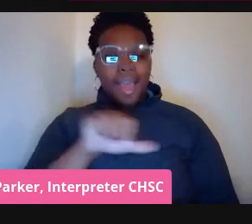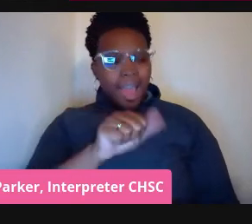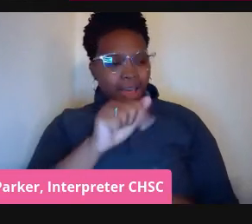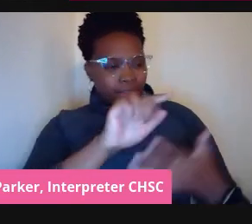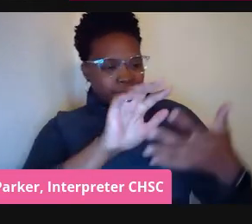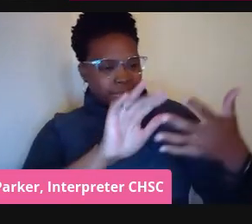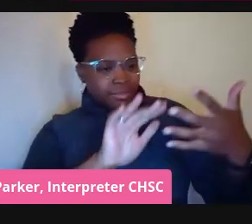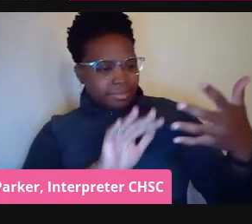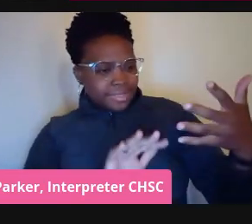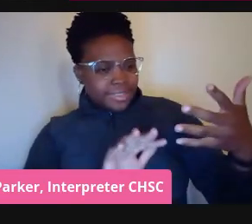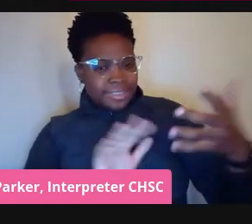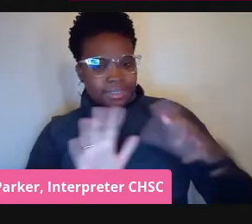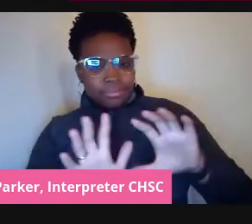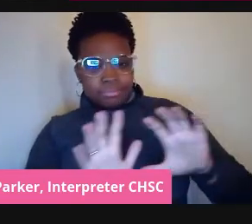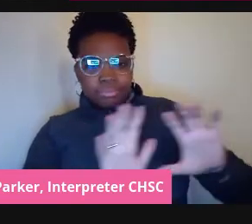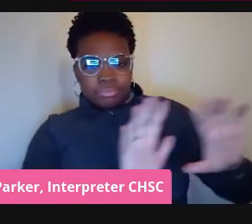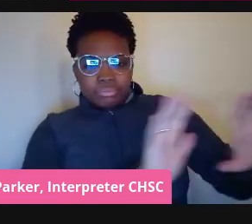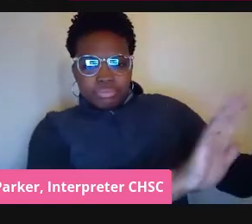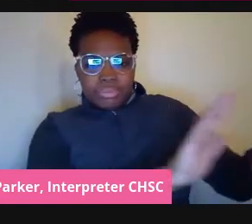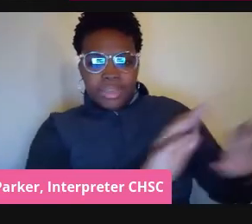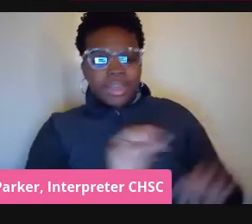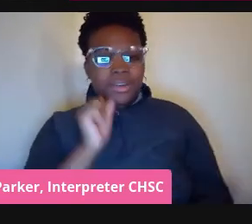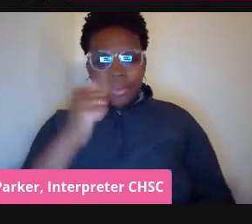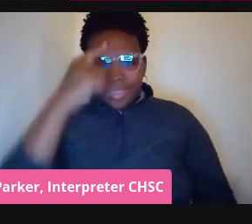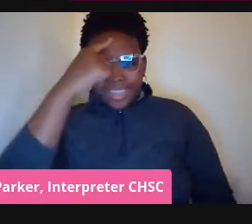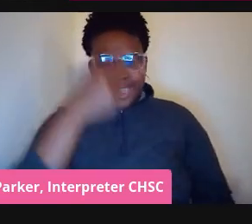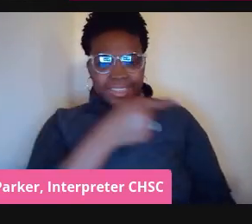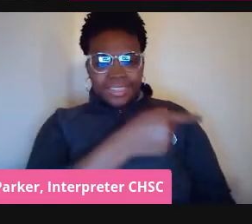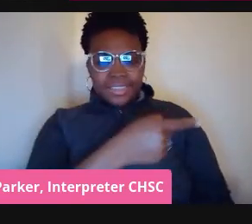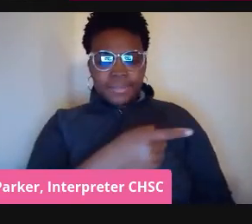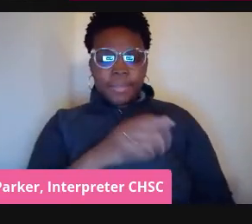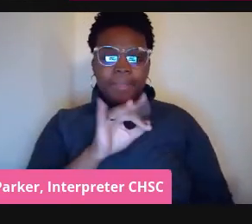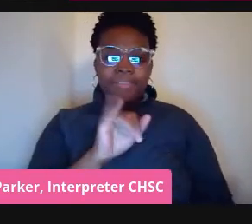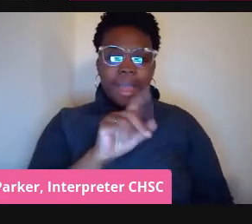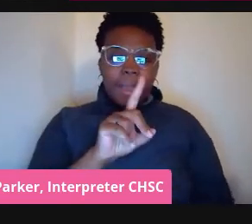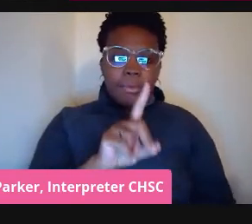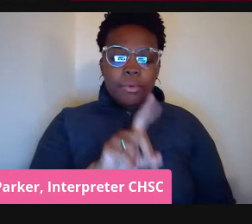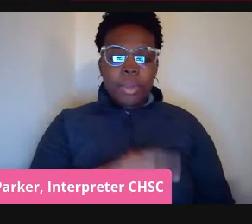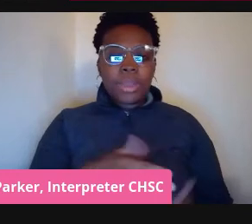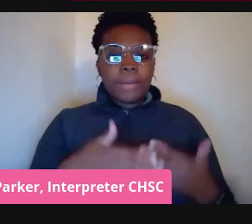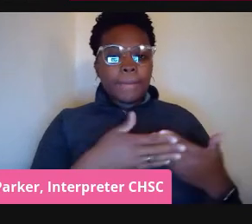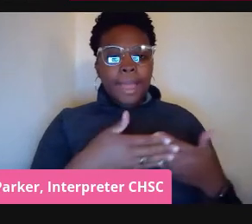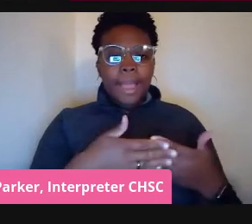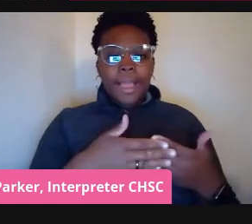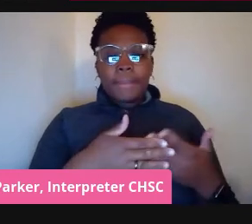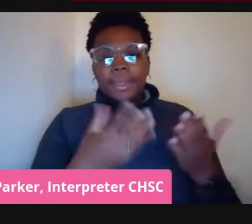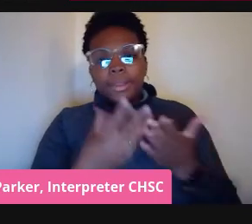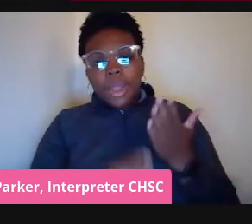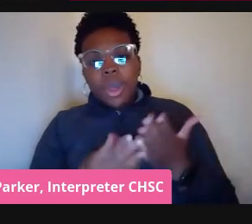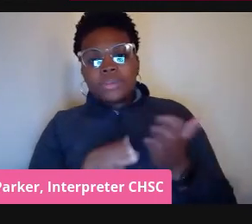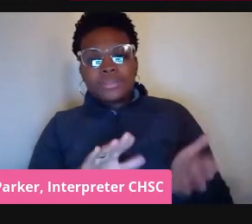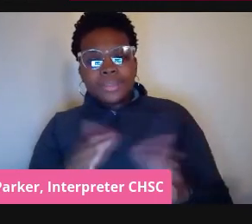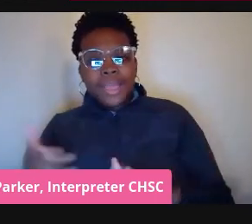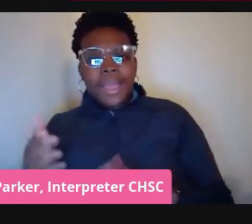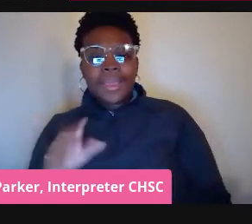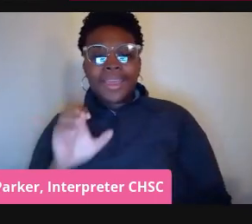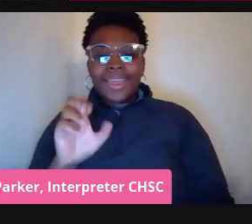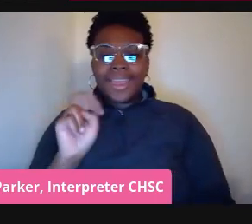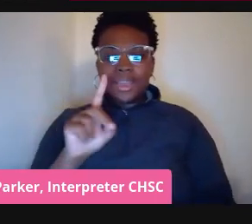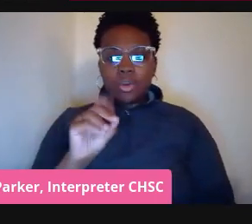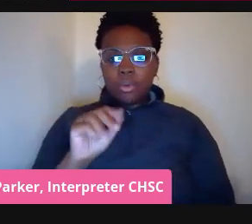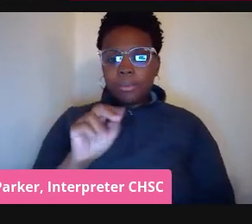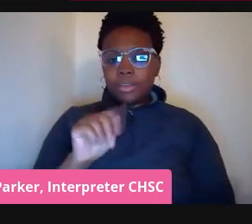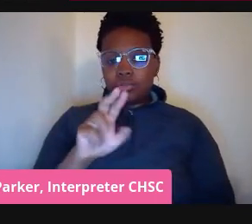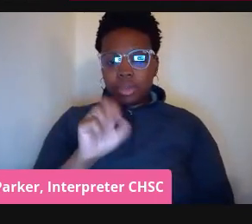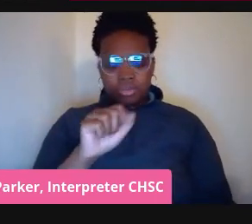with a uterus have yeah. to deal with, from yes. fibroids to miscarriages to endometriosis to all these things. And it's just such a great